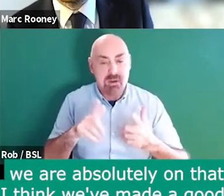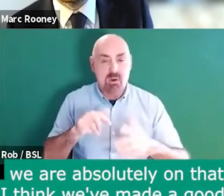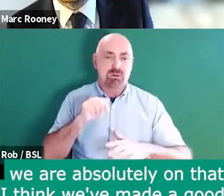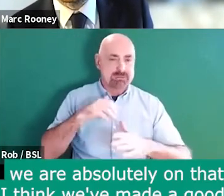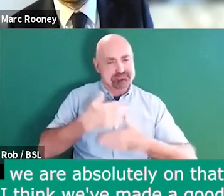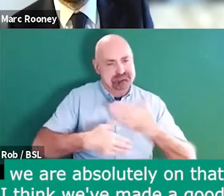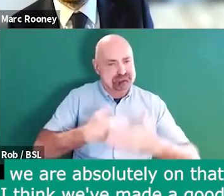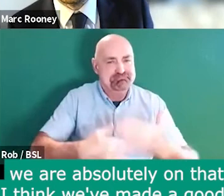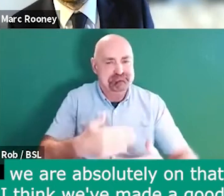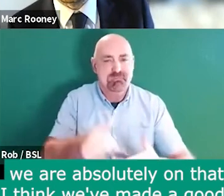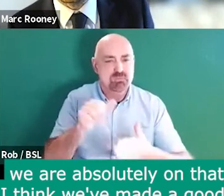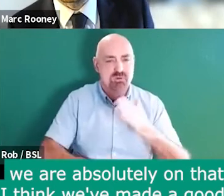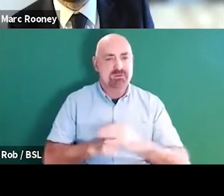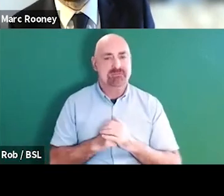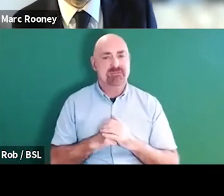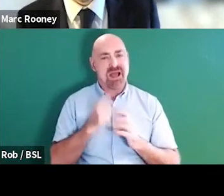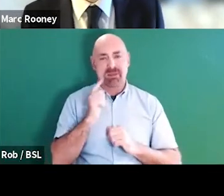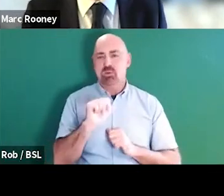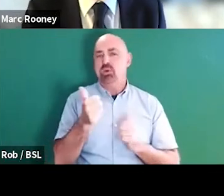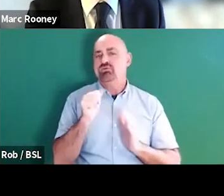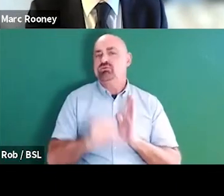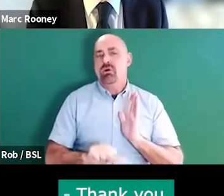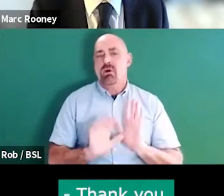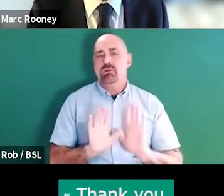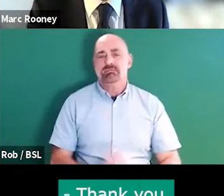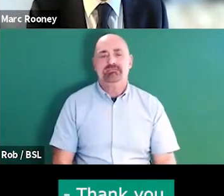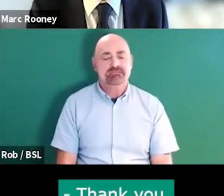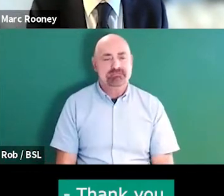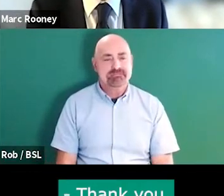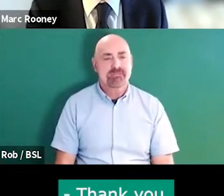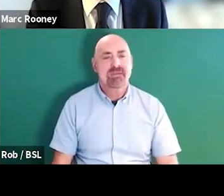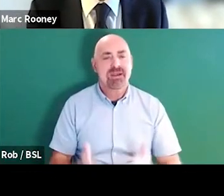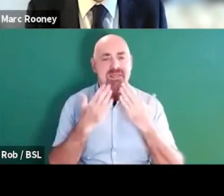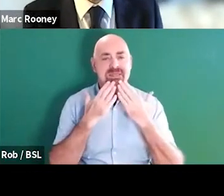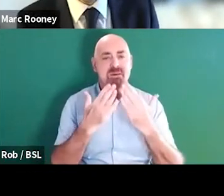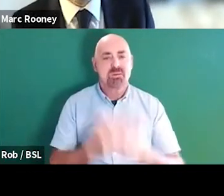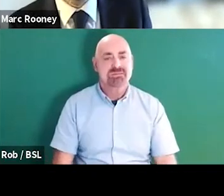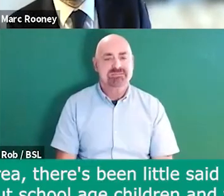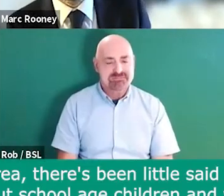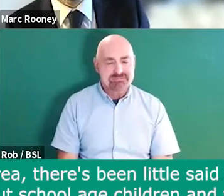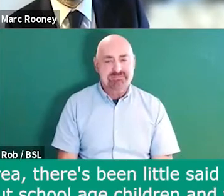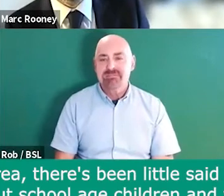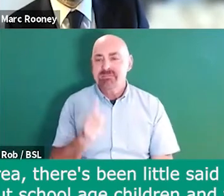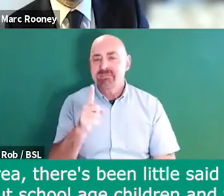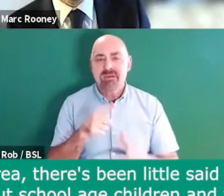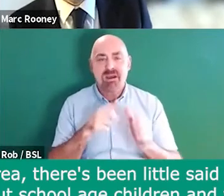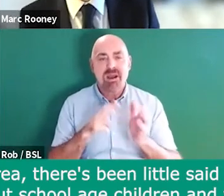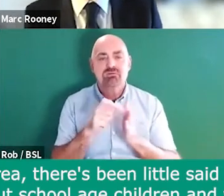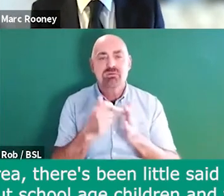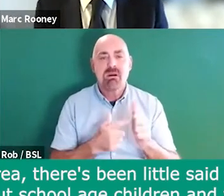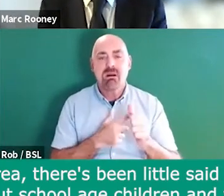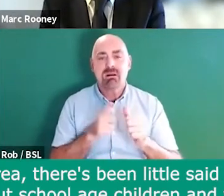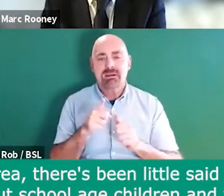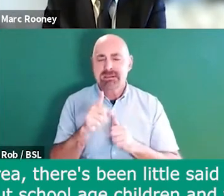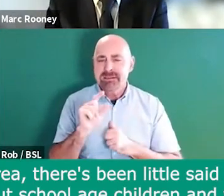that, and I think we've made a good start. Thank you. Andrea, there's been